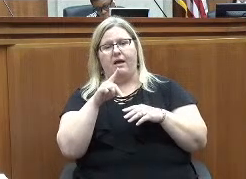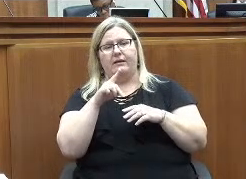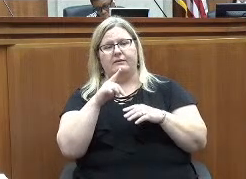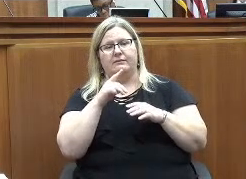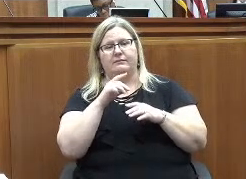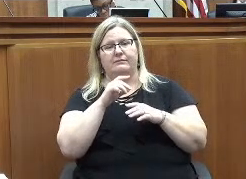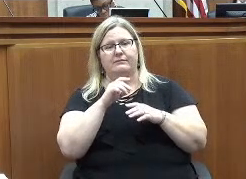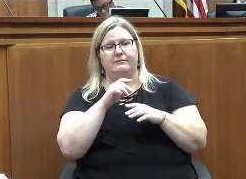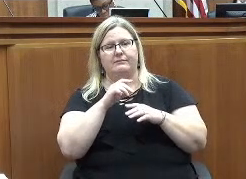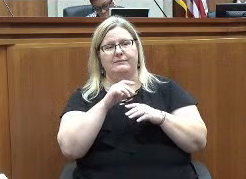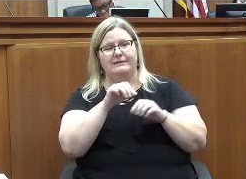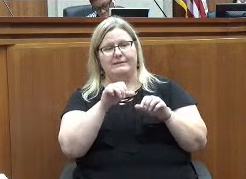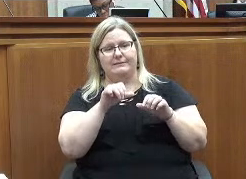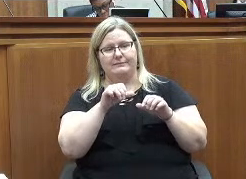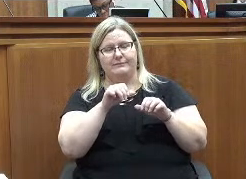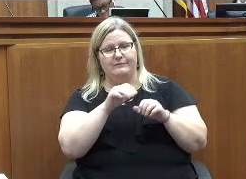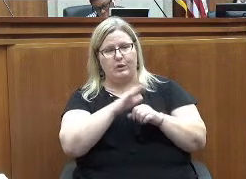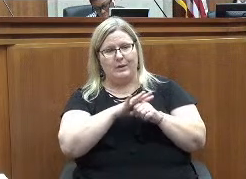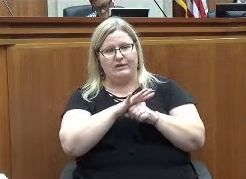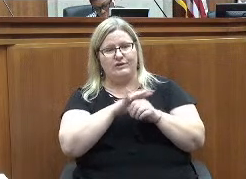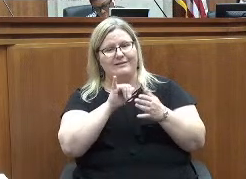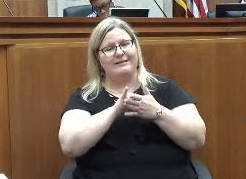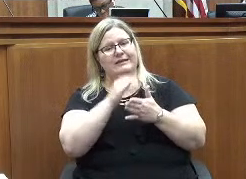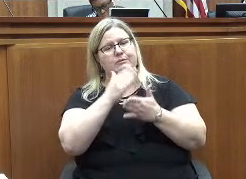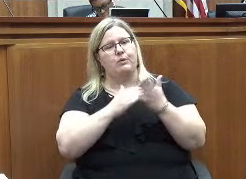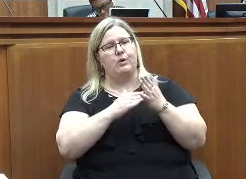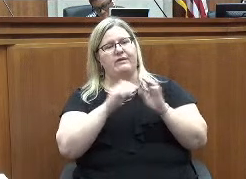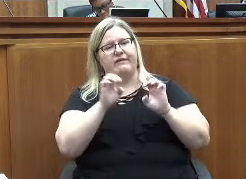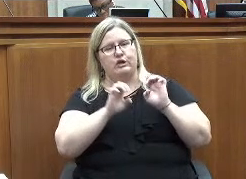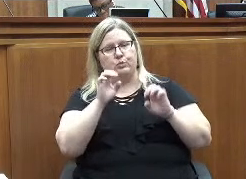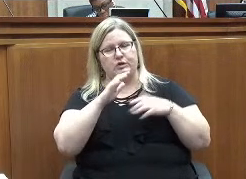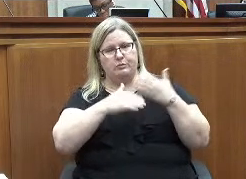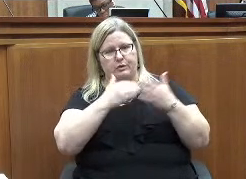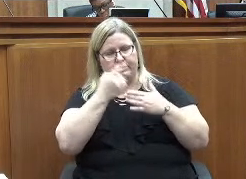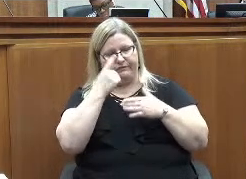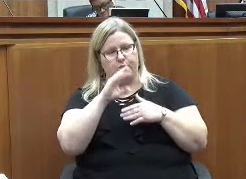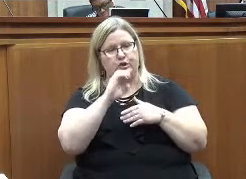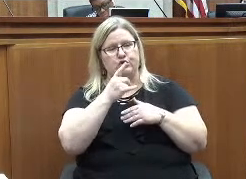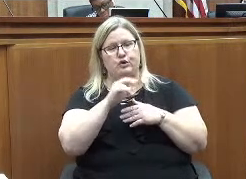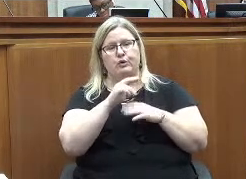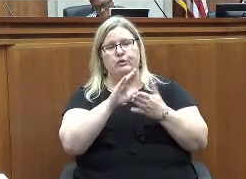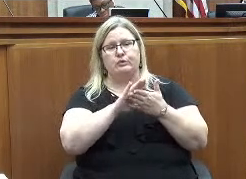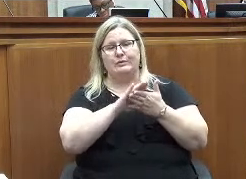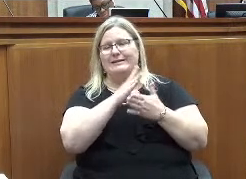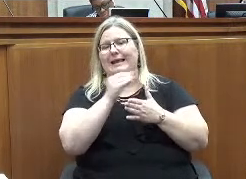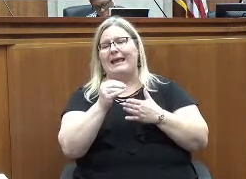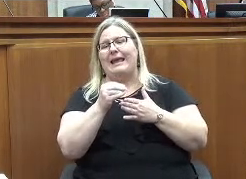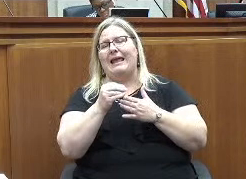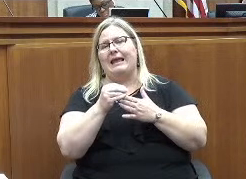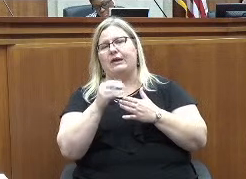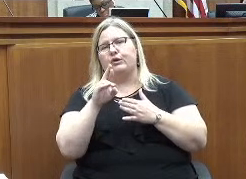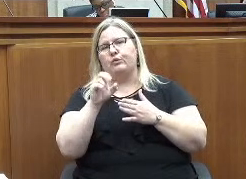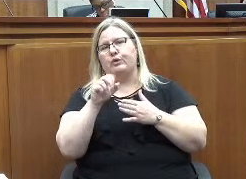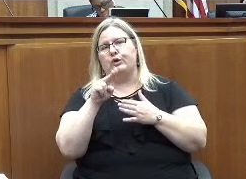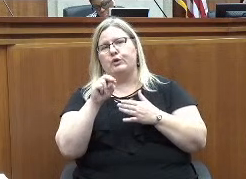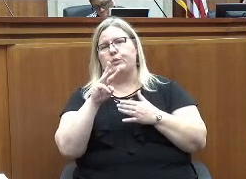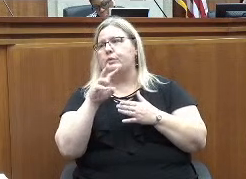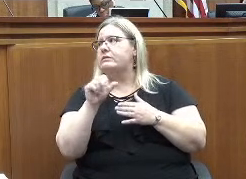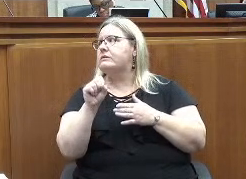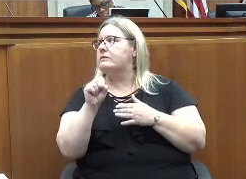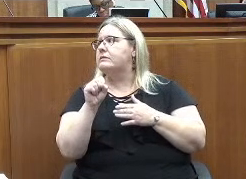the evaluation process for charter schools as well as for their renewals.